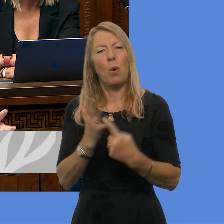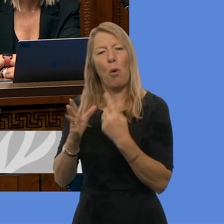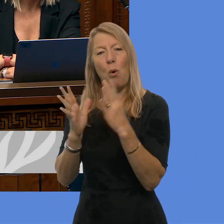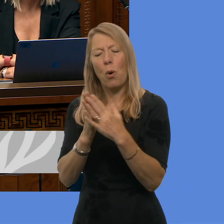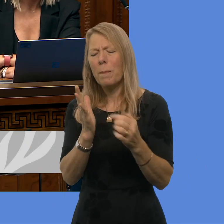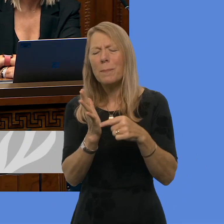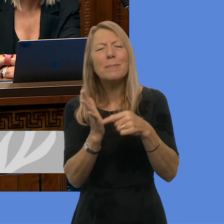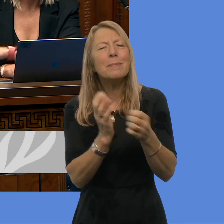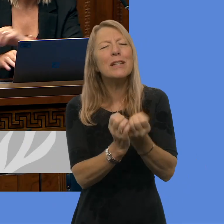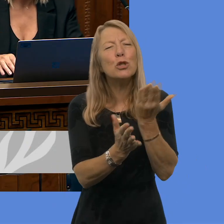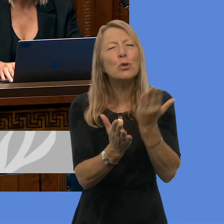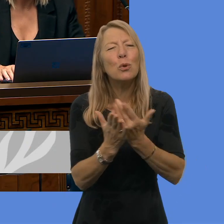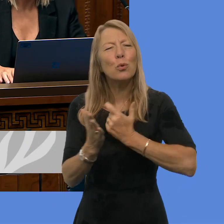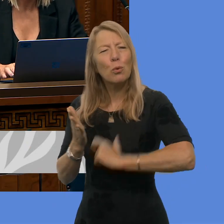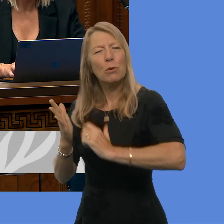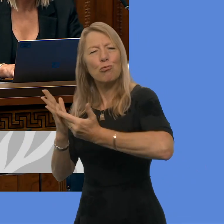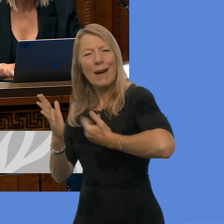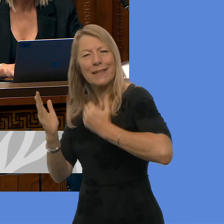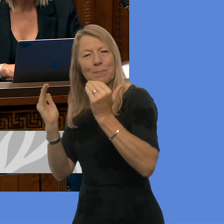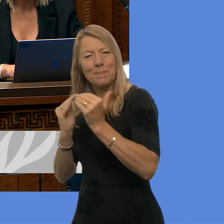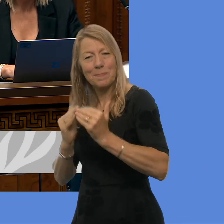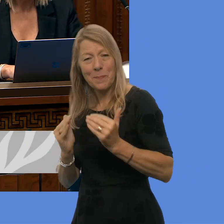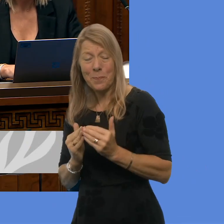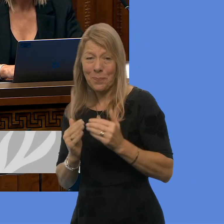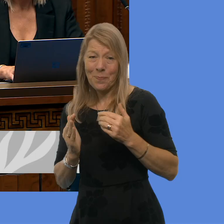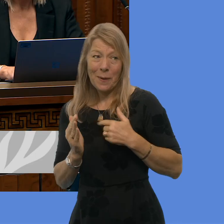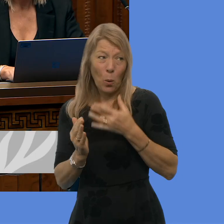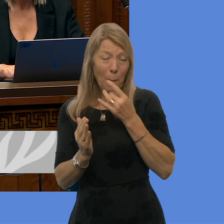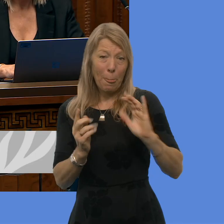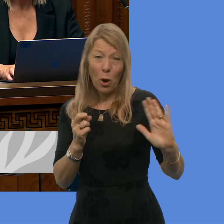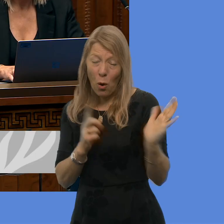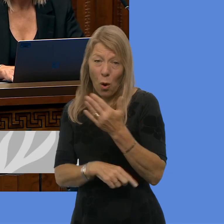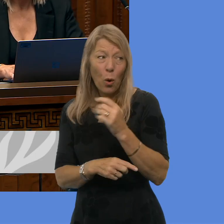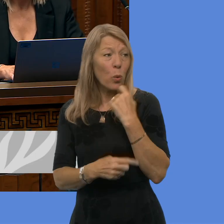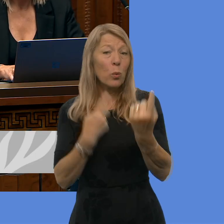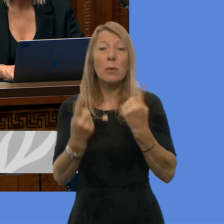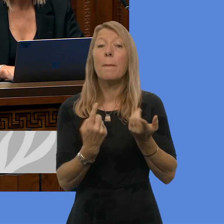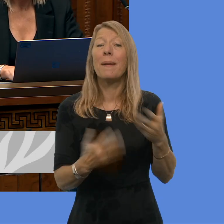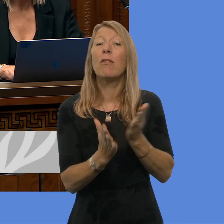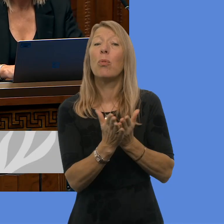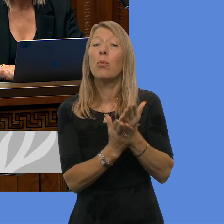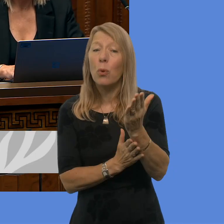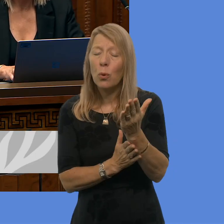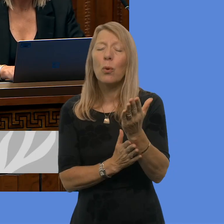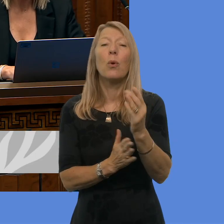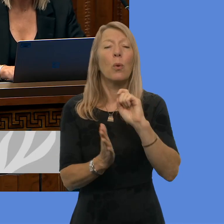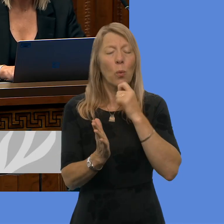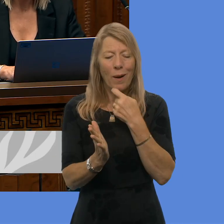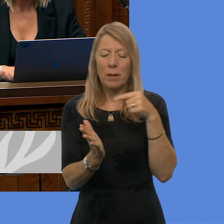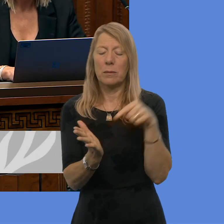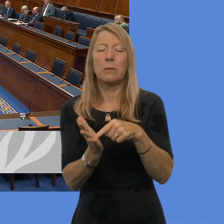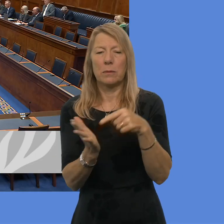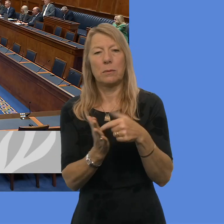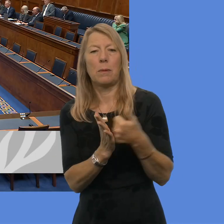and hopefully can command the maximum number of support from all victims and survivors out there. And when I speak of victims, I mean all